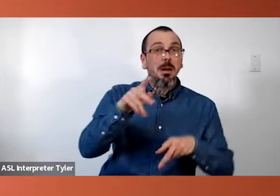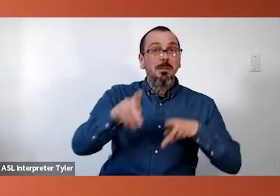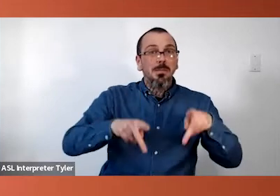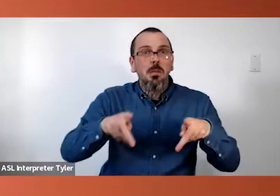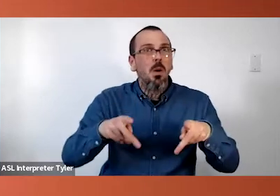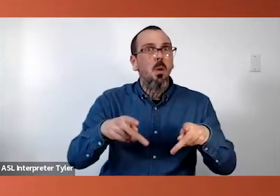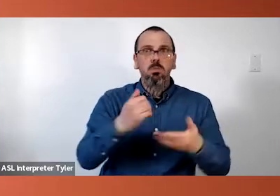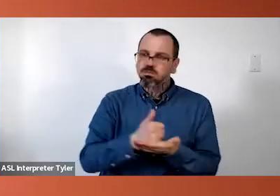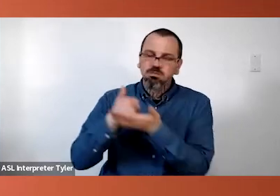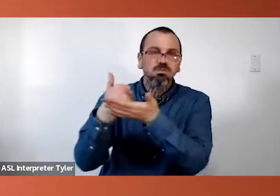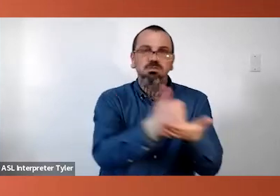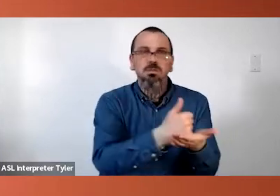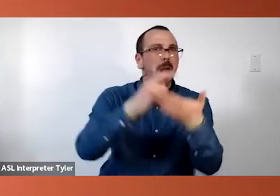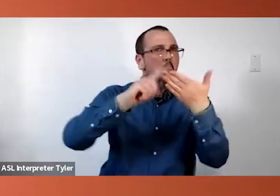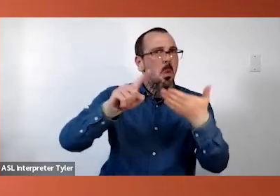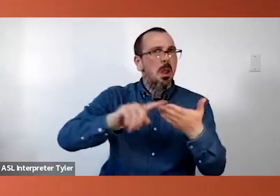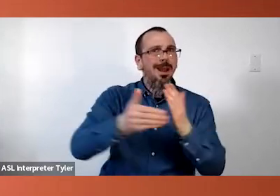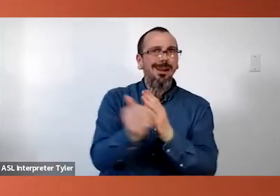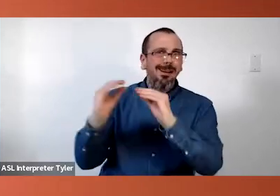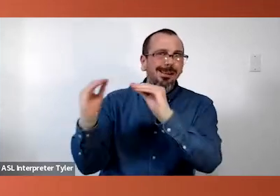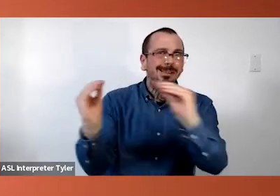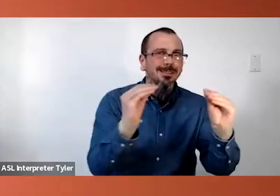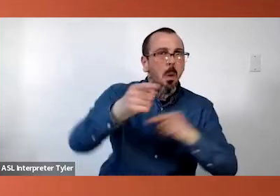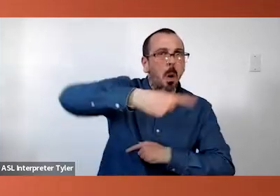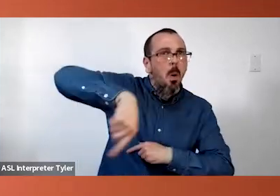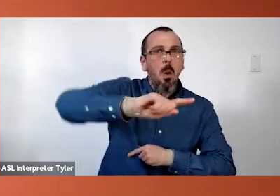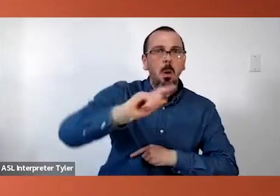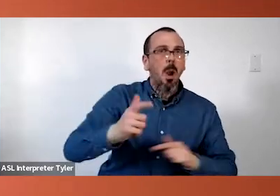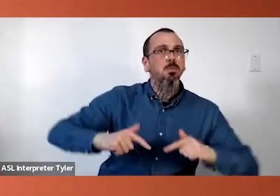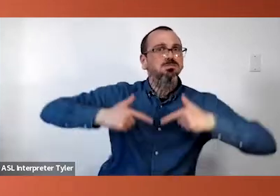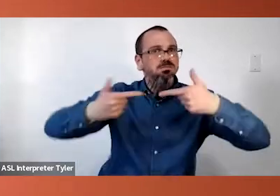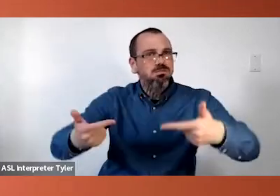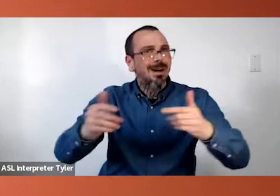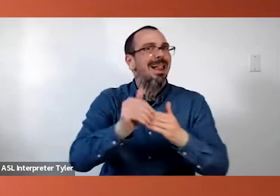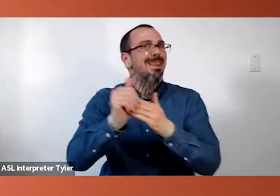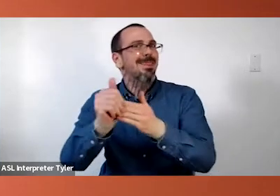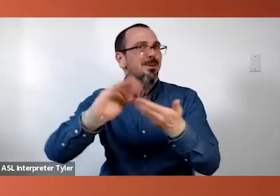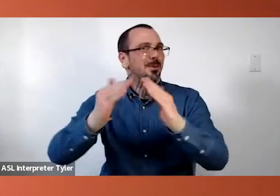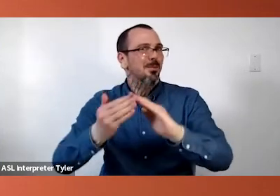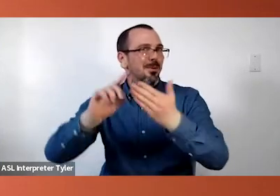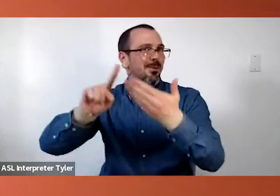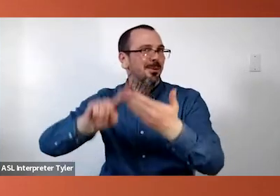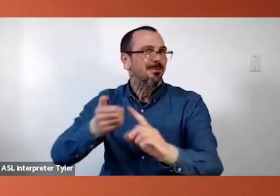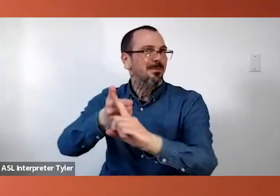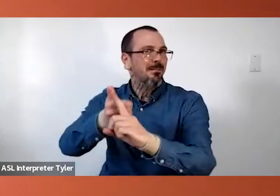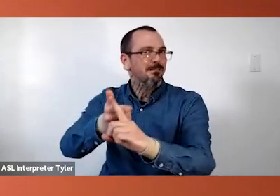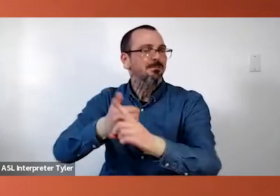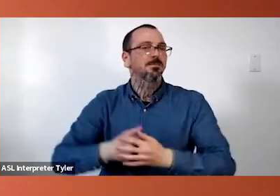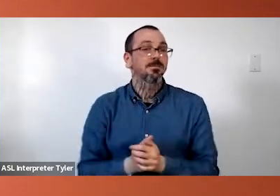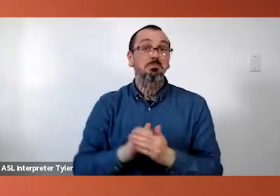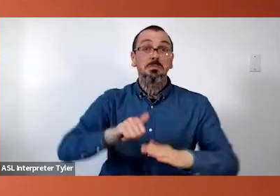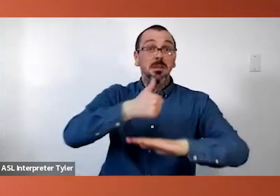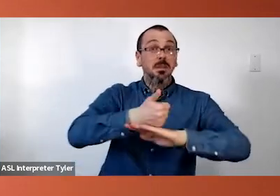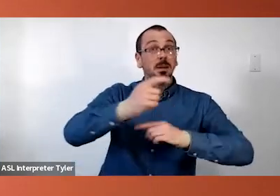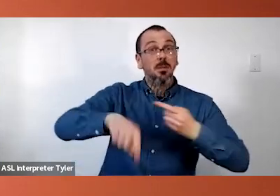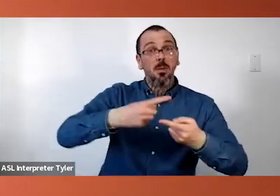skills they need to be health leaders in their communities. Launched in Vancouver in 2011, Investigators is now